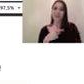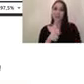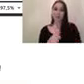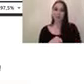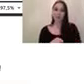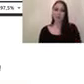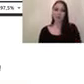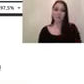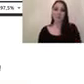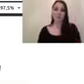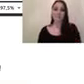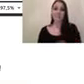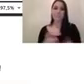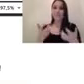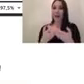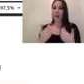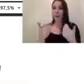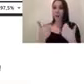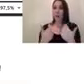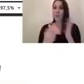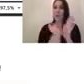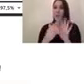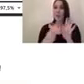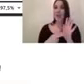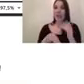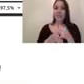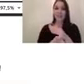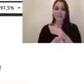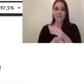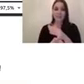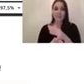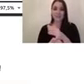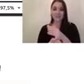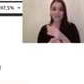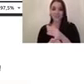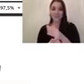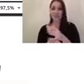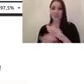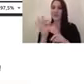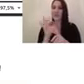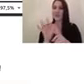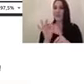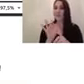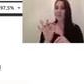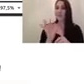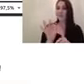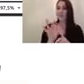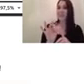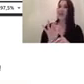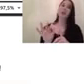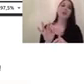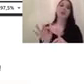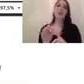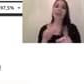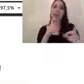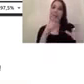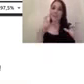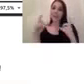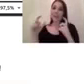how good the lens resolve for a specific image